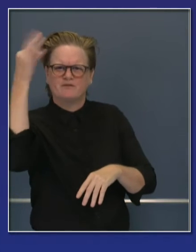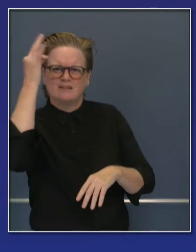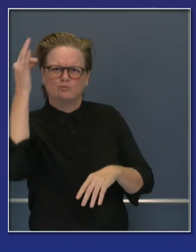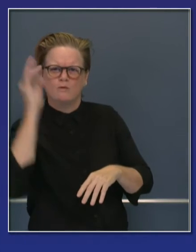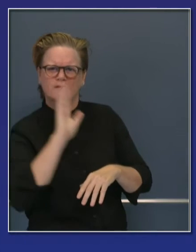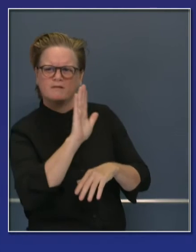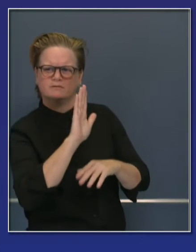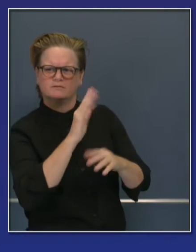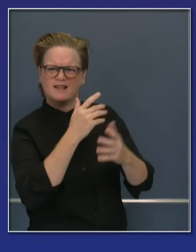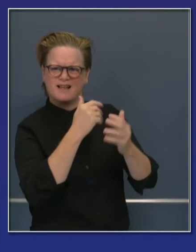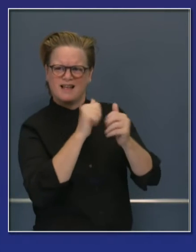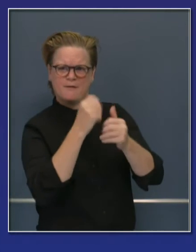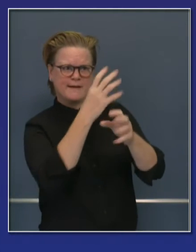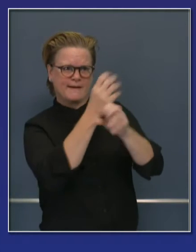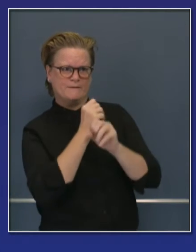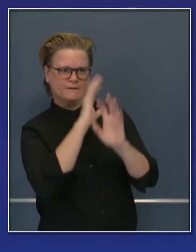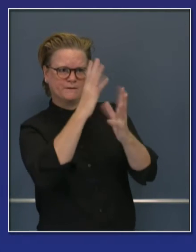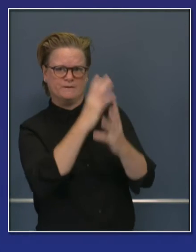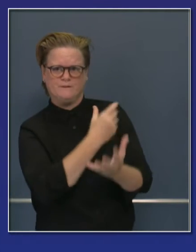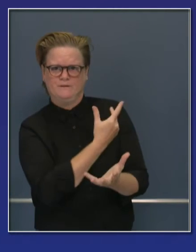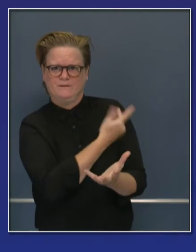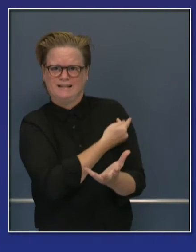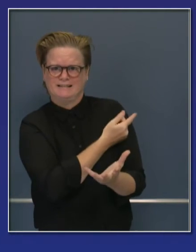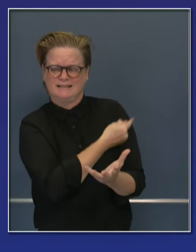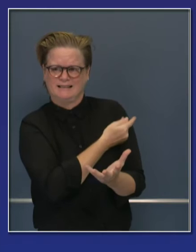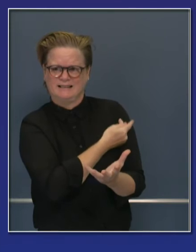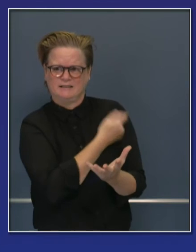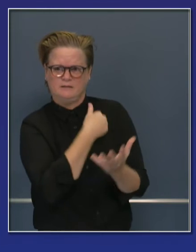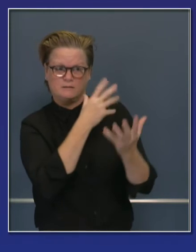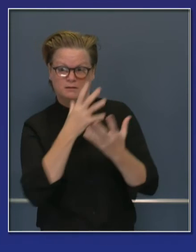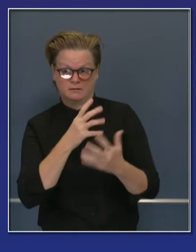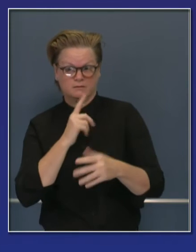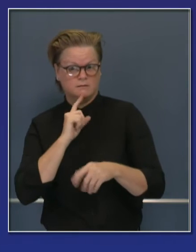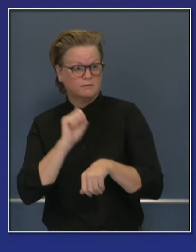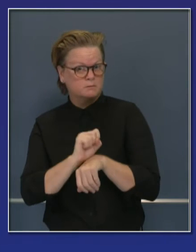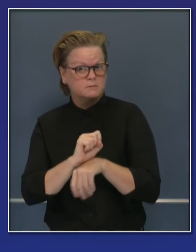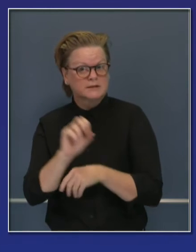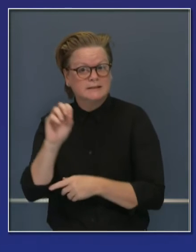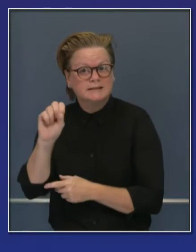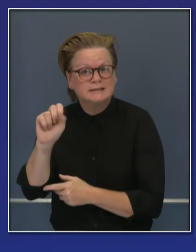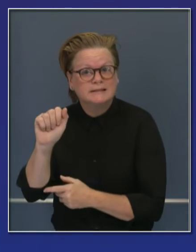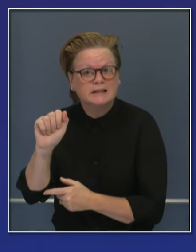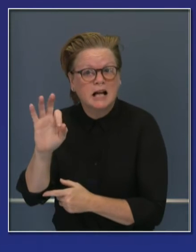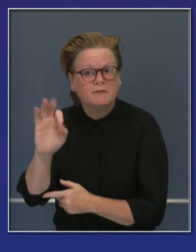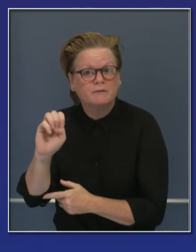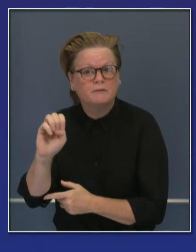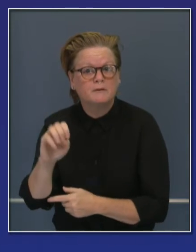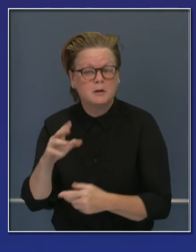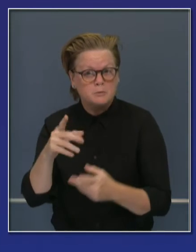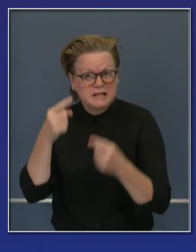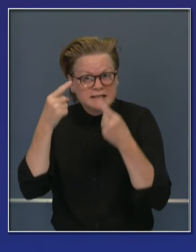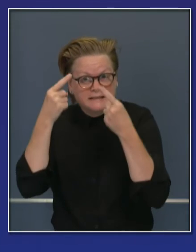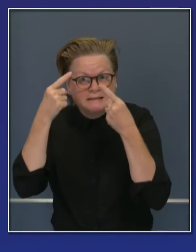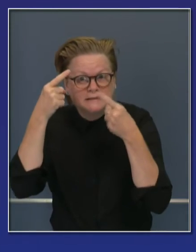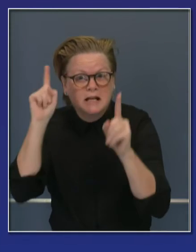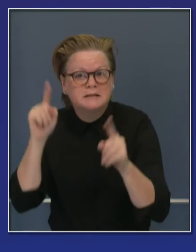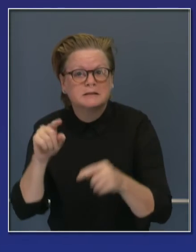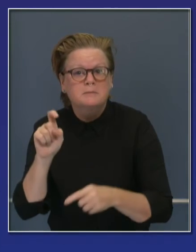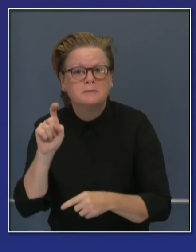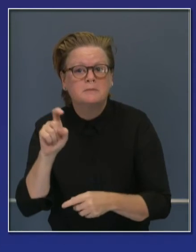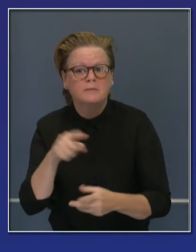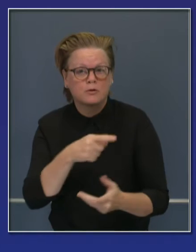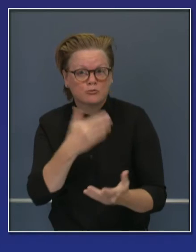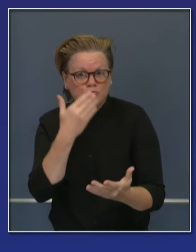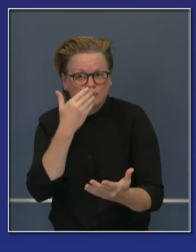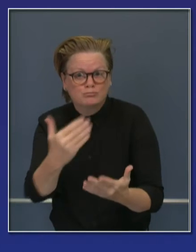is around not just safety and efficacy of the vaccine, but those priorities and developing those phases and